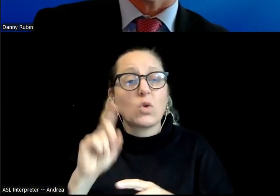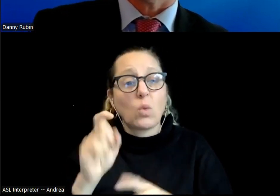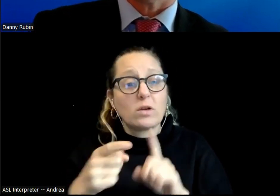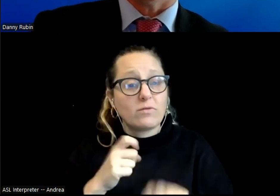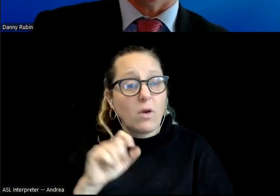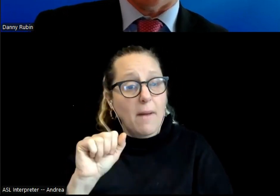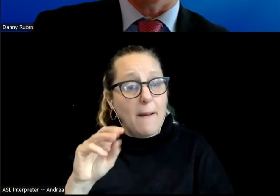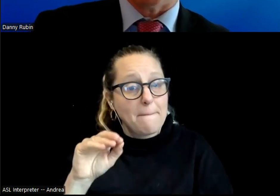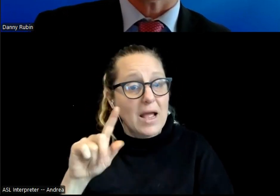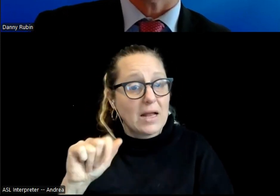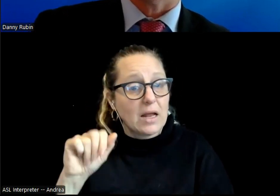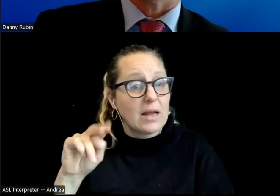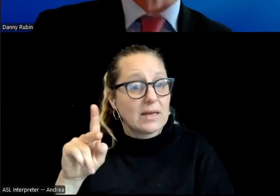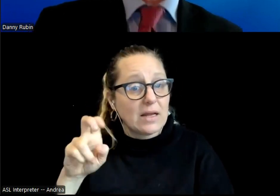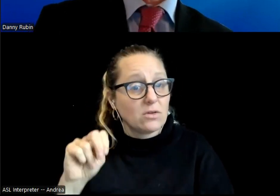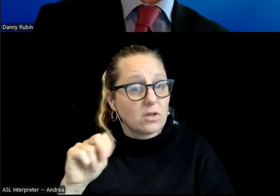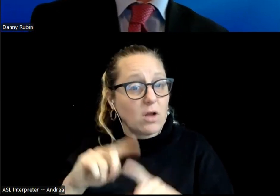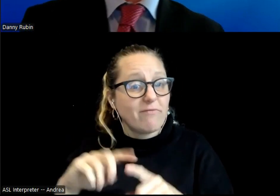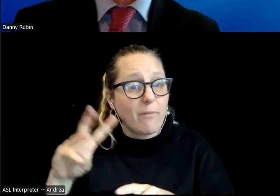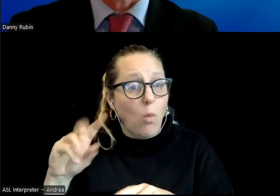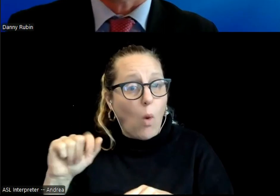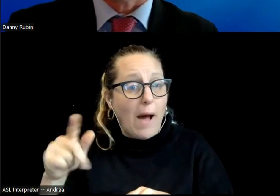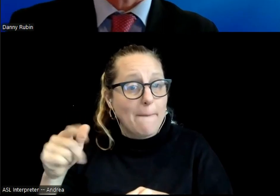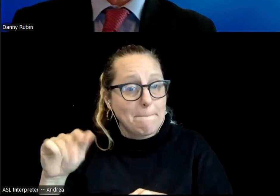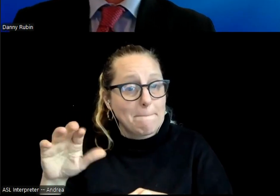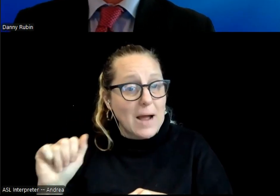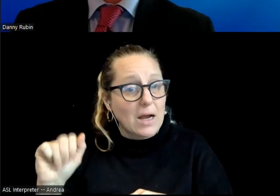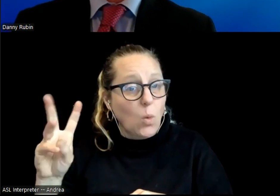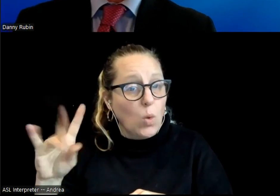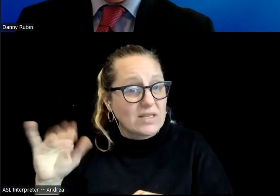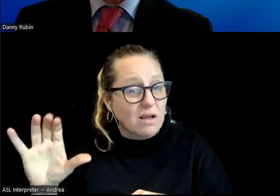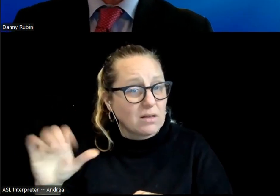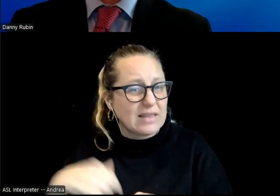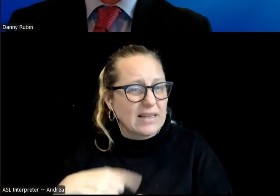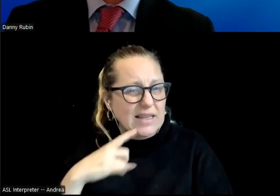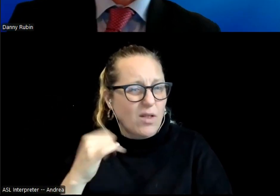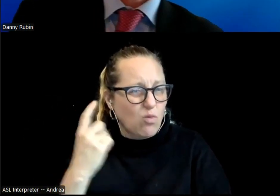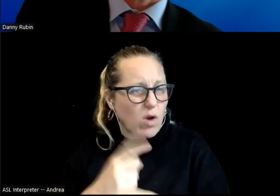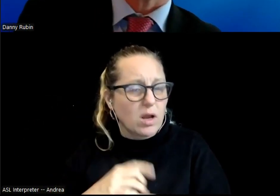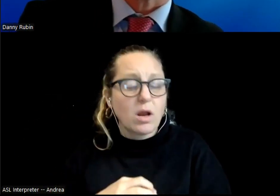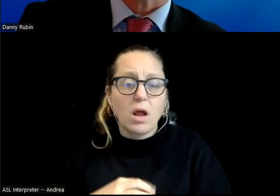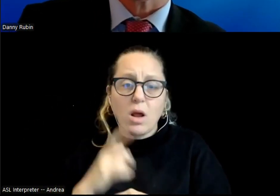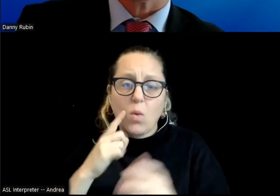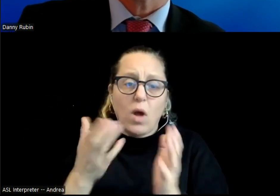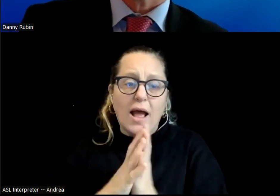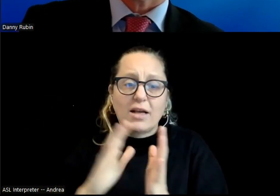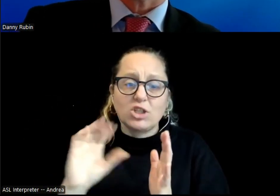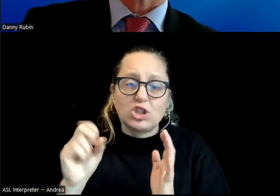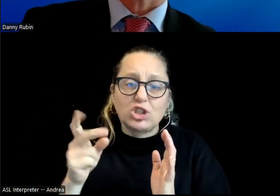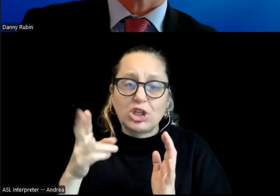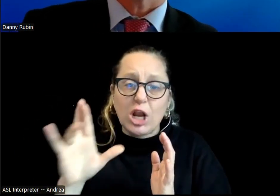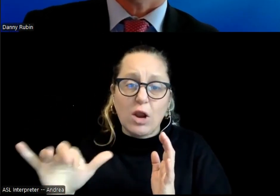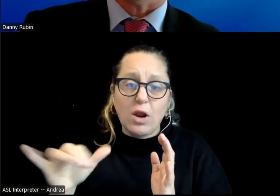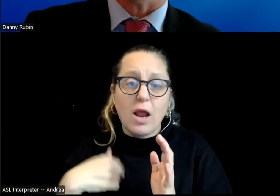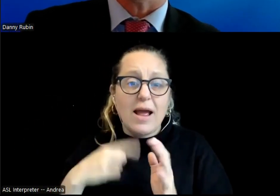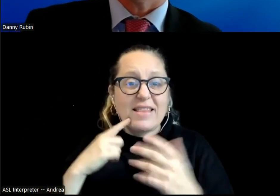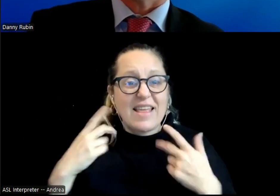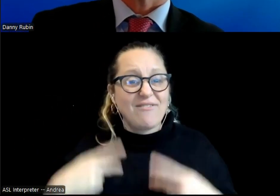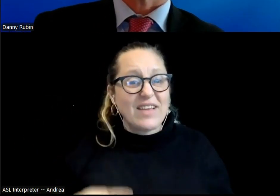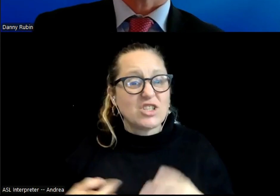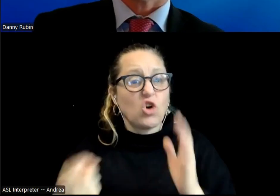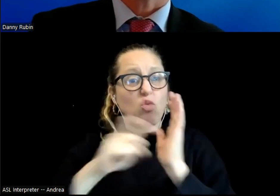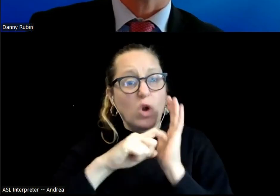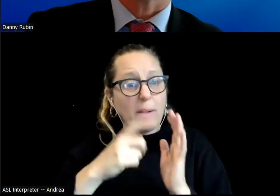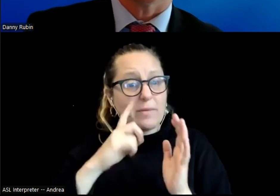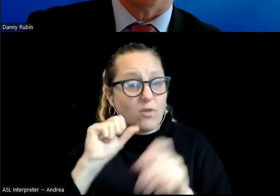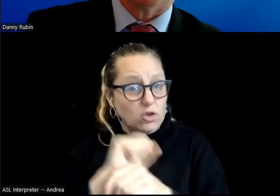Amanda Nelson from Waupaca, Wisconsin, if I pronounced that right. I'll ask Sherry, what are the physical demands of the job?